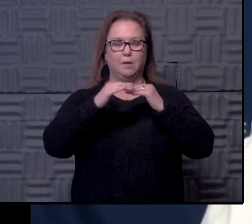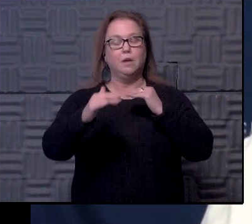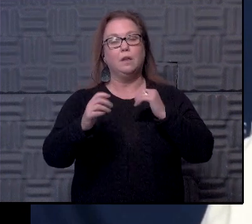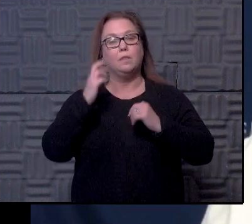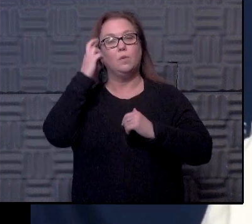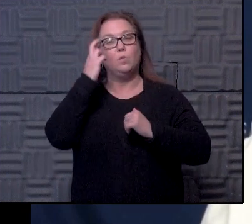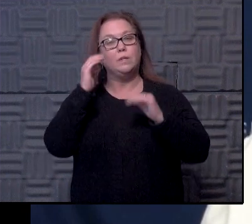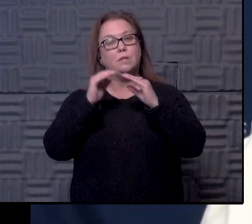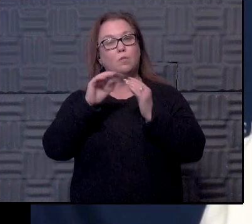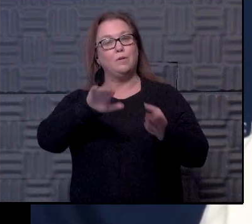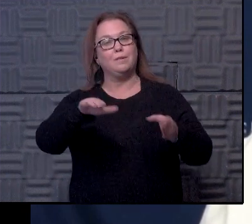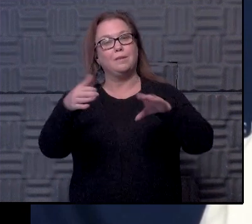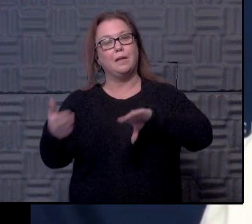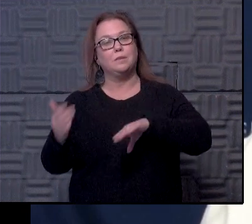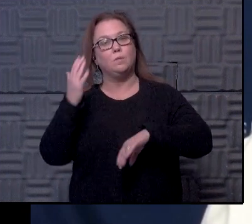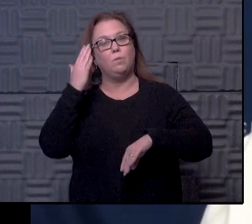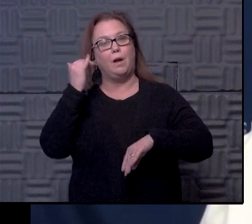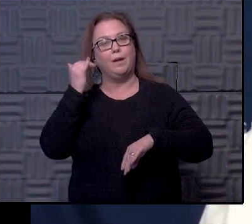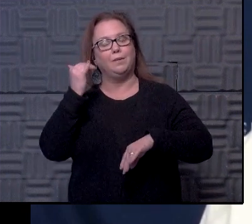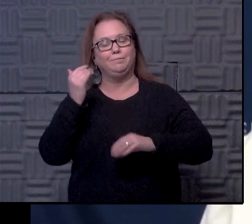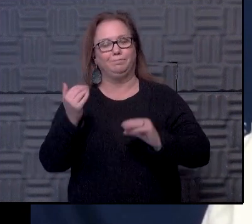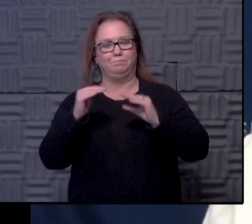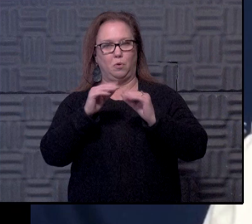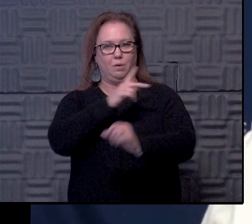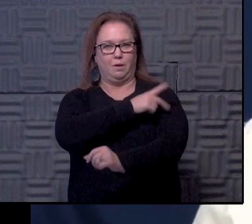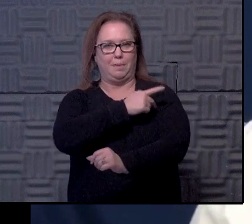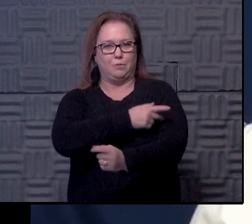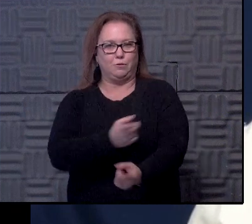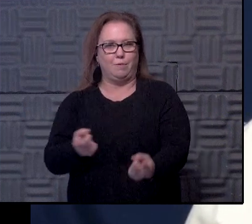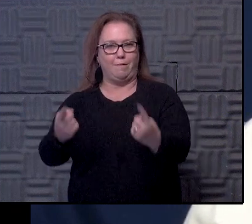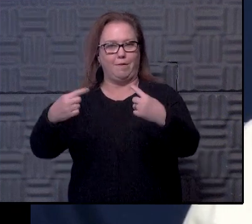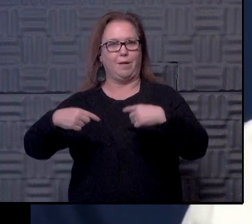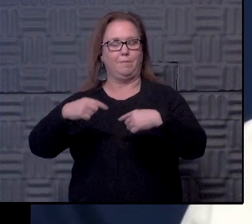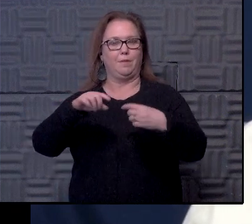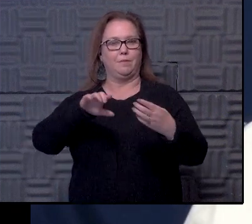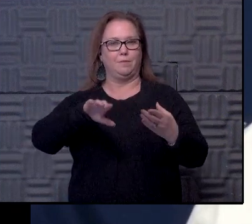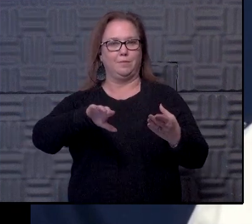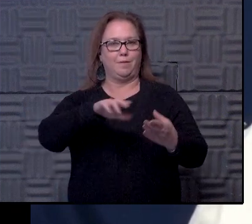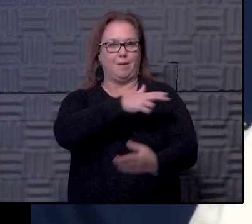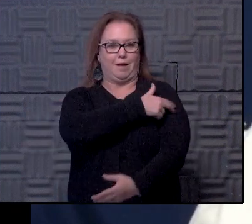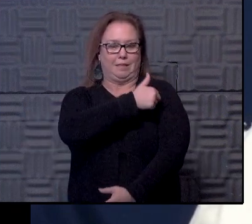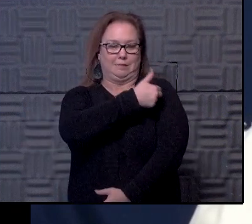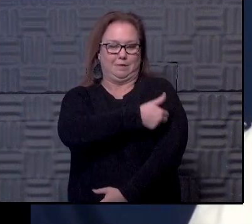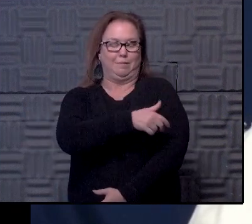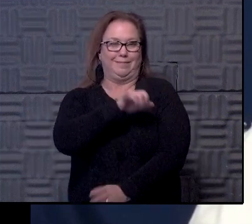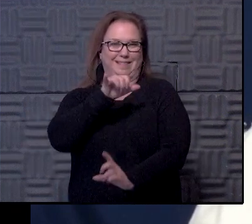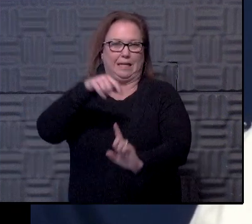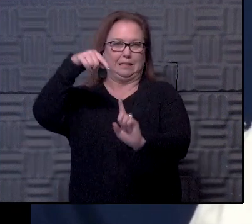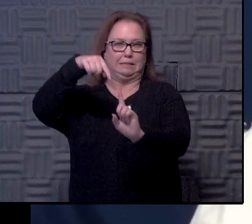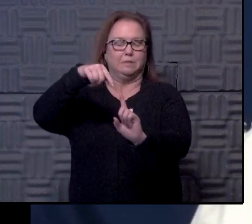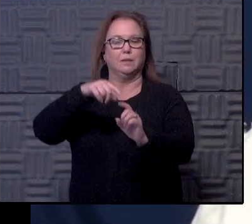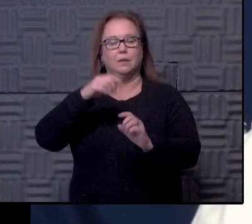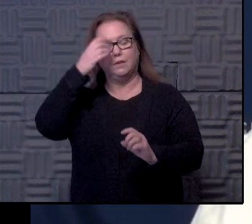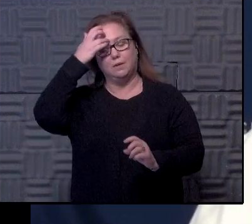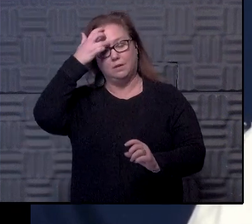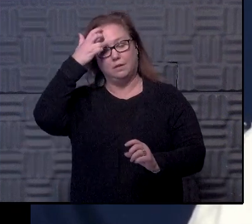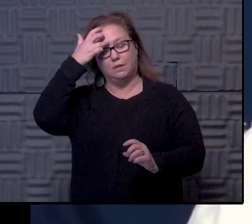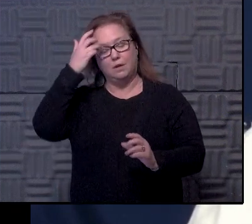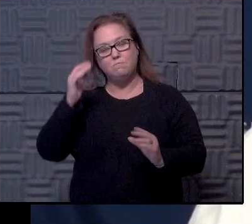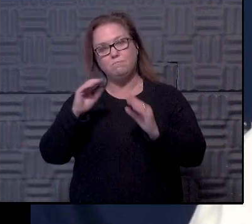deaths is we're seeing more patients. So that really is the driver. Volume, simply the fact that there are more